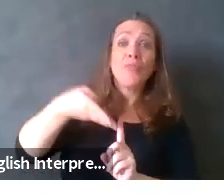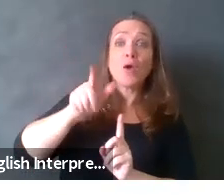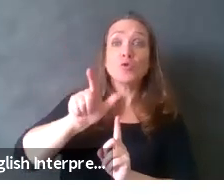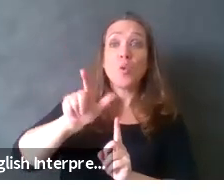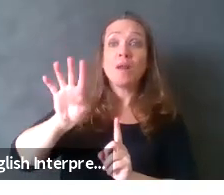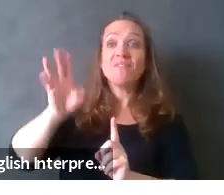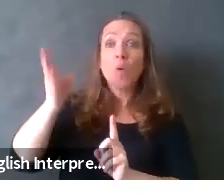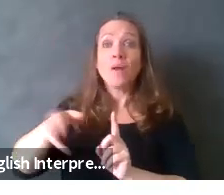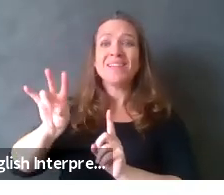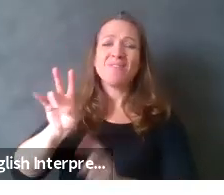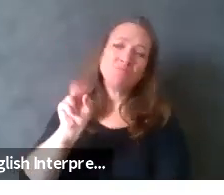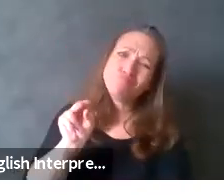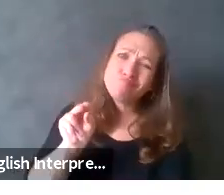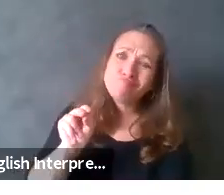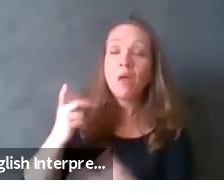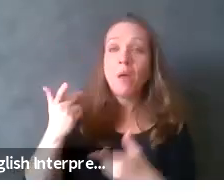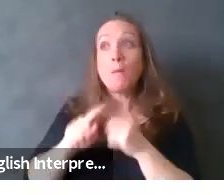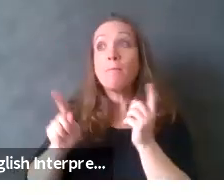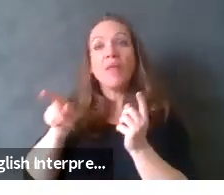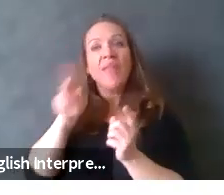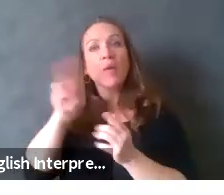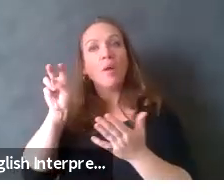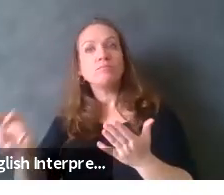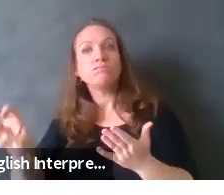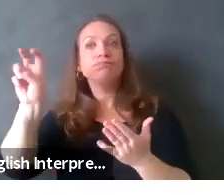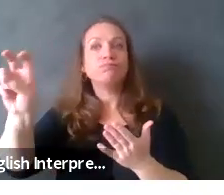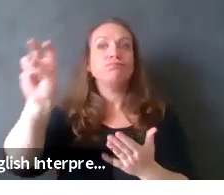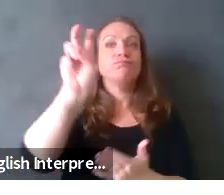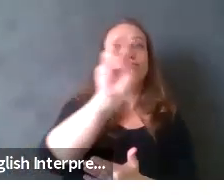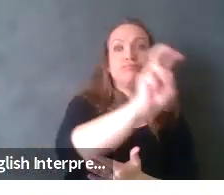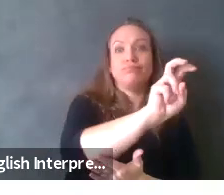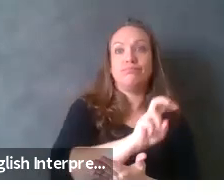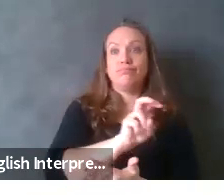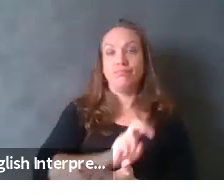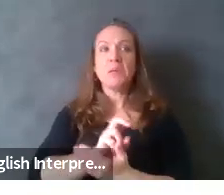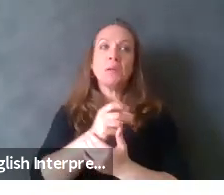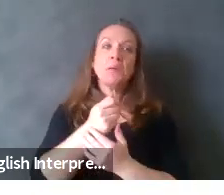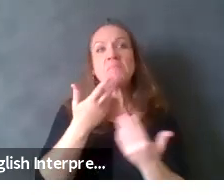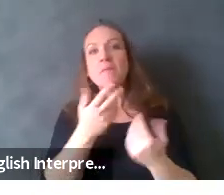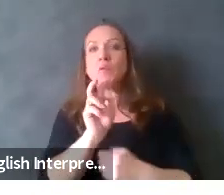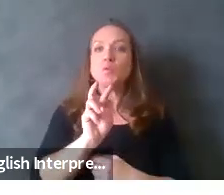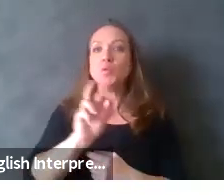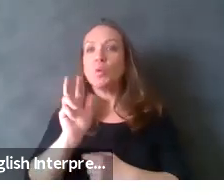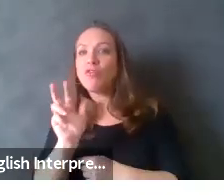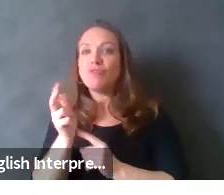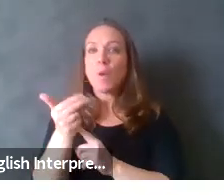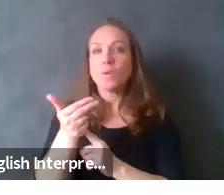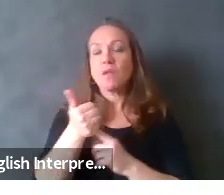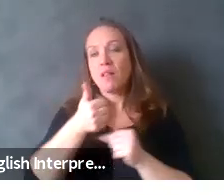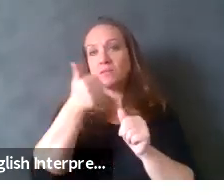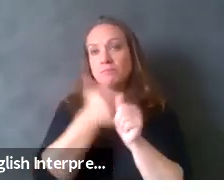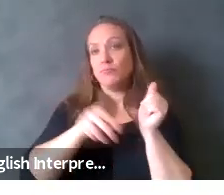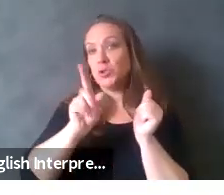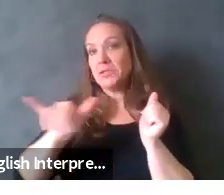would maybe go geographically from one place to another, maybe a couple hotels a day, so that